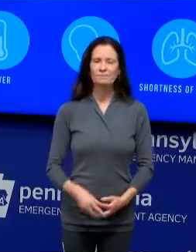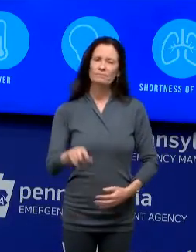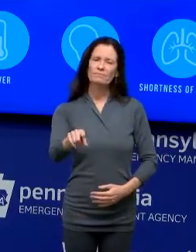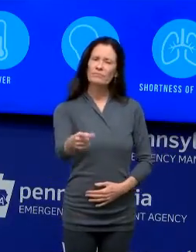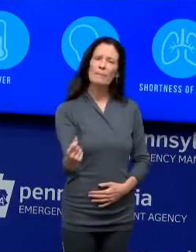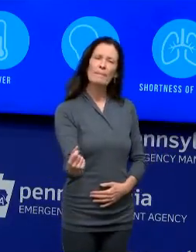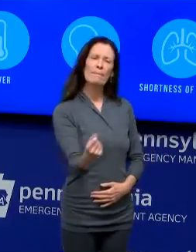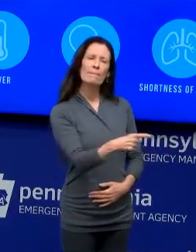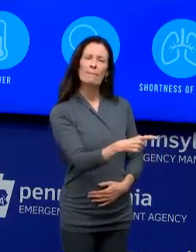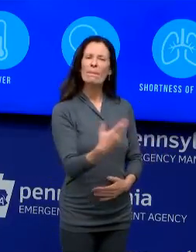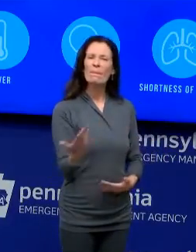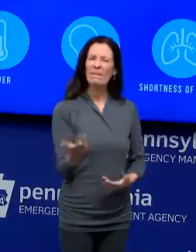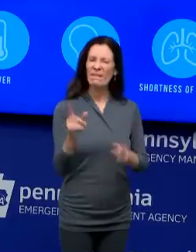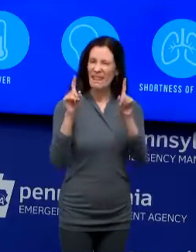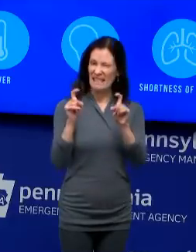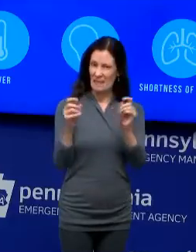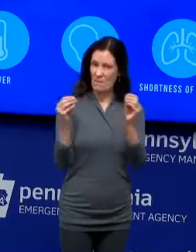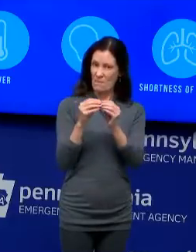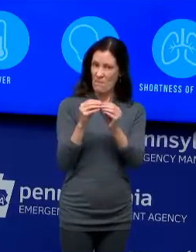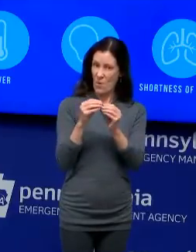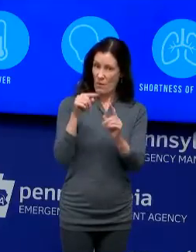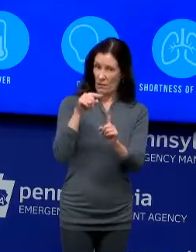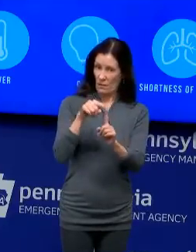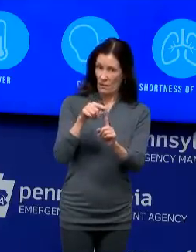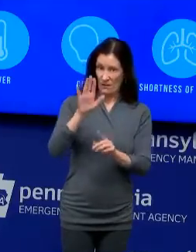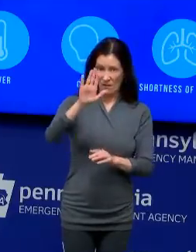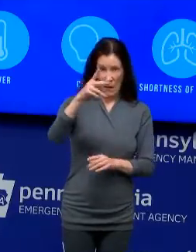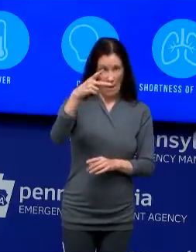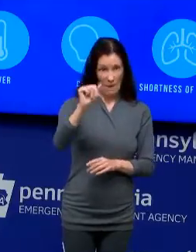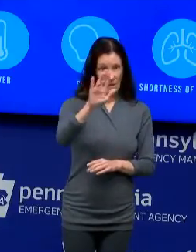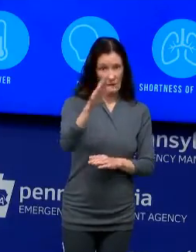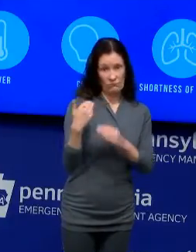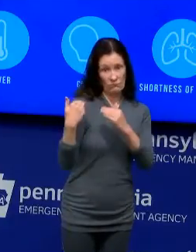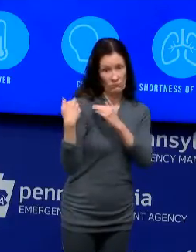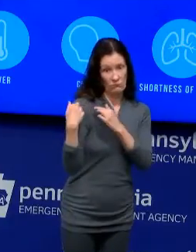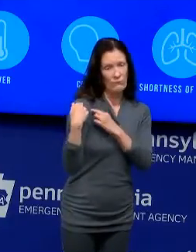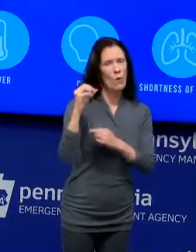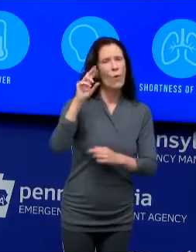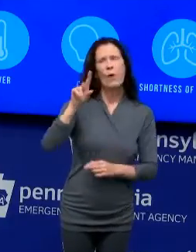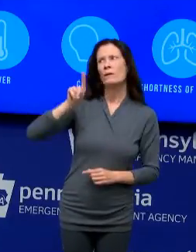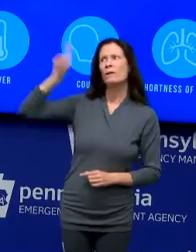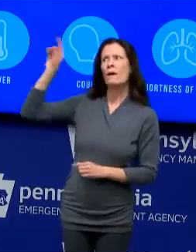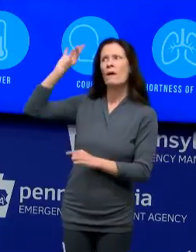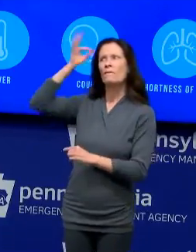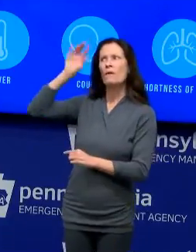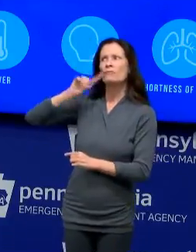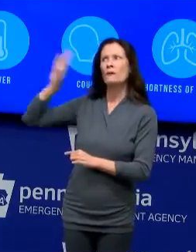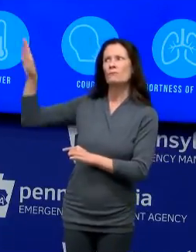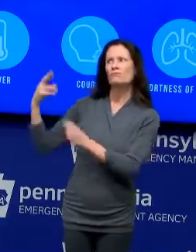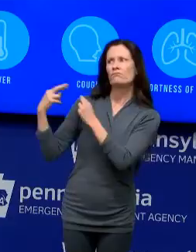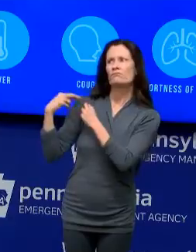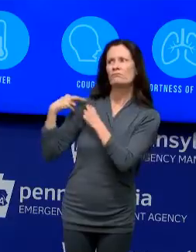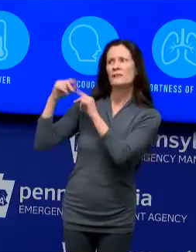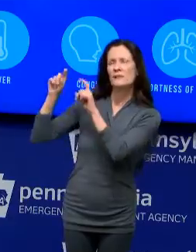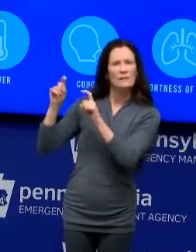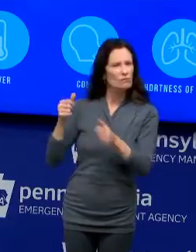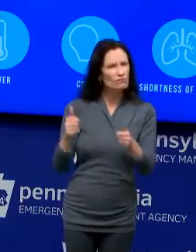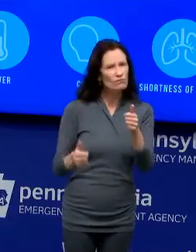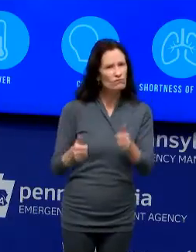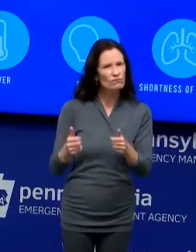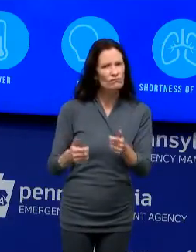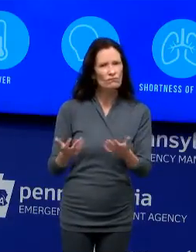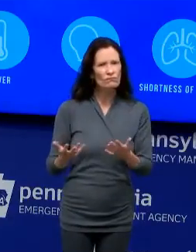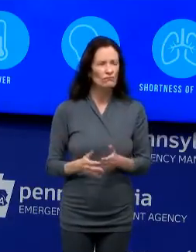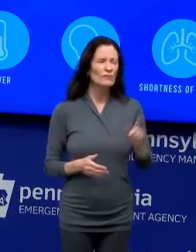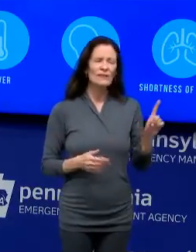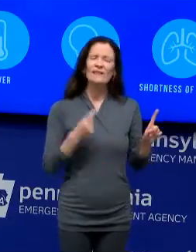Washington's? Well, I think that it is the state's job to implement these measures. I think that it's very important for